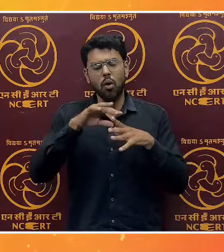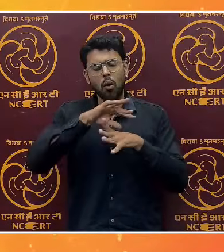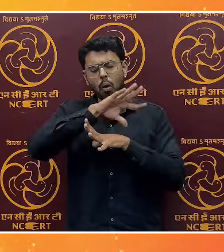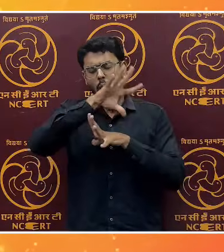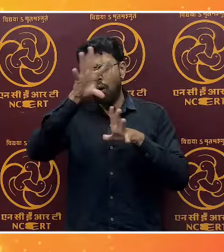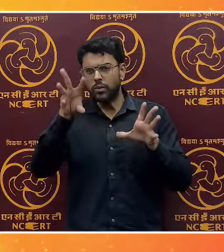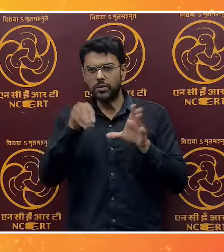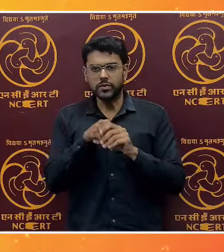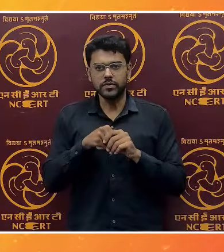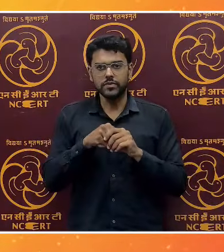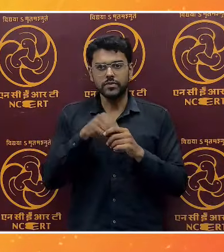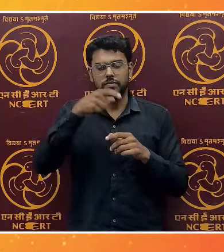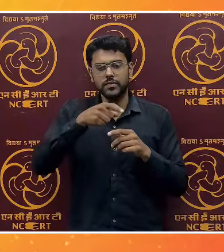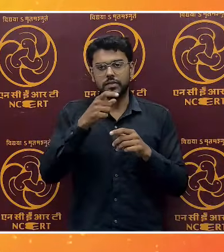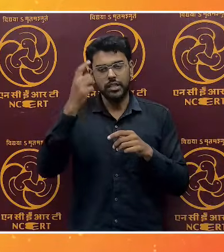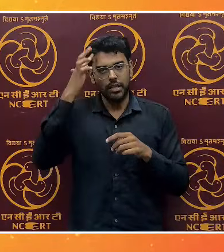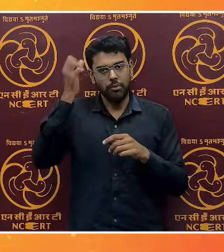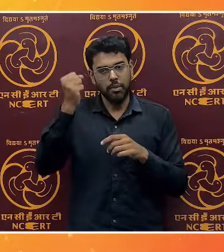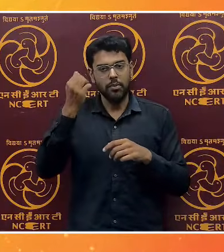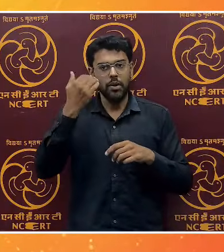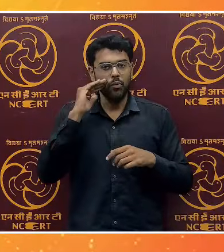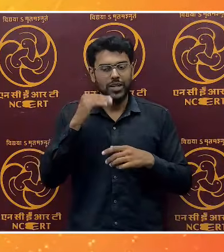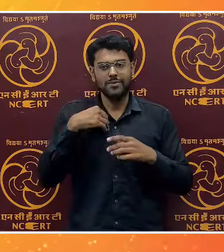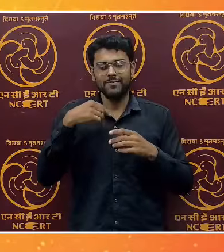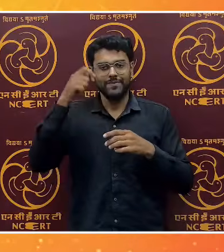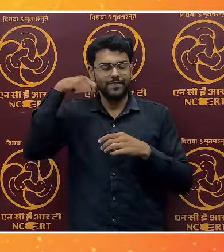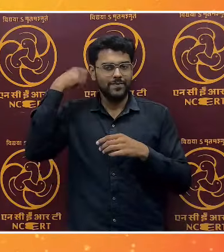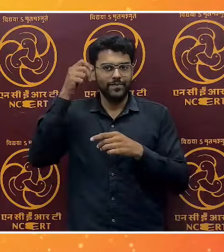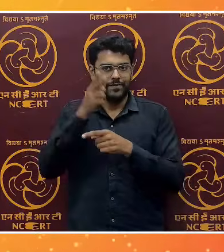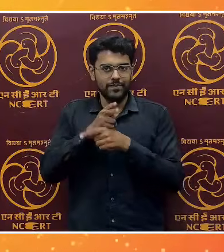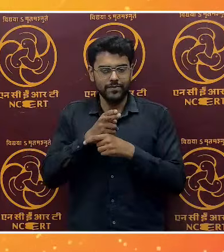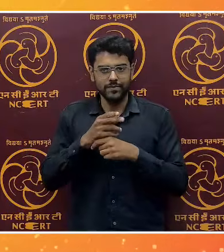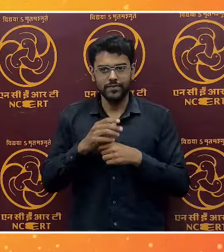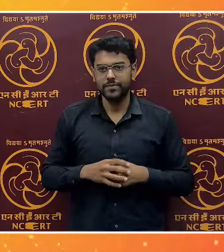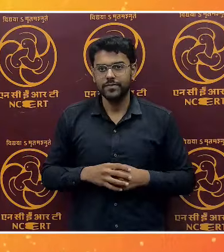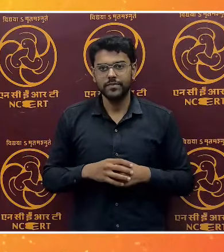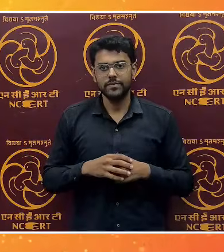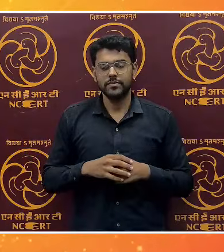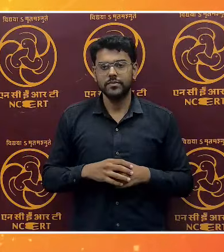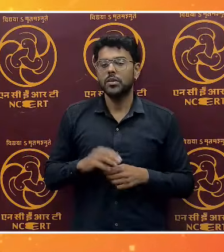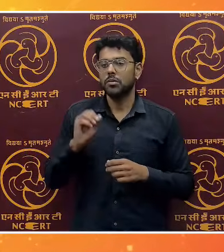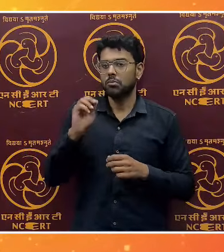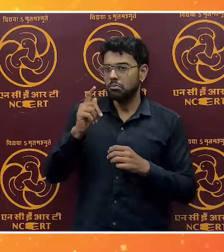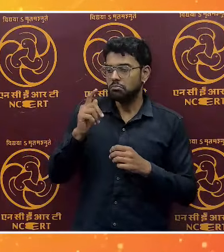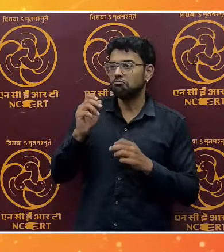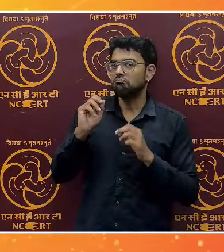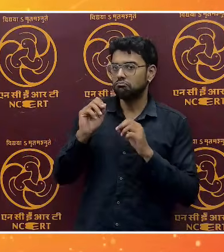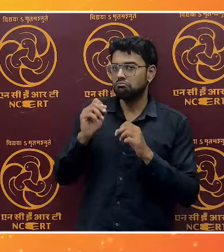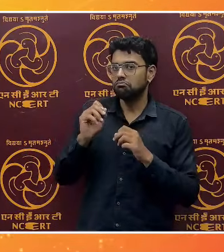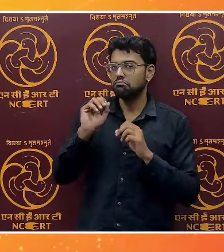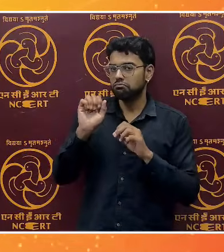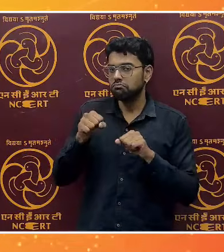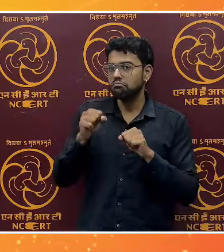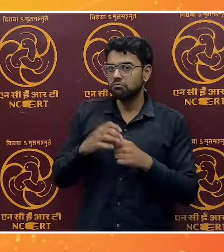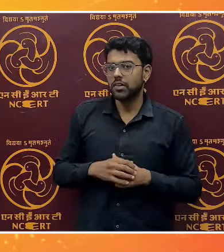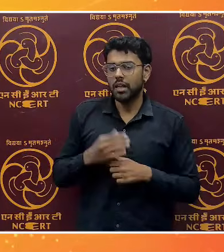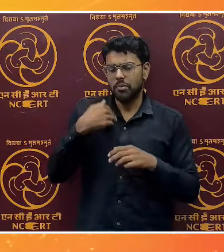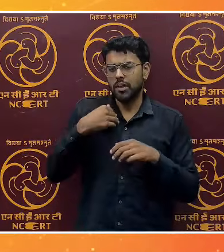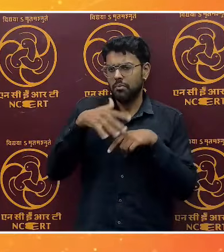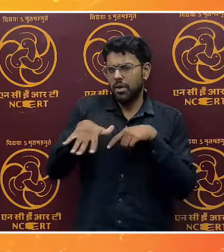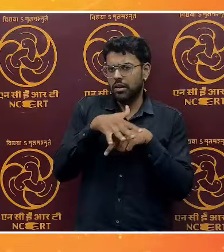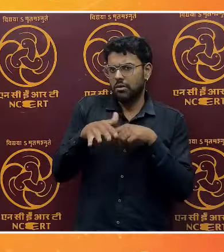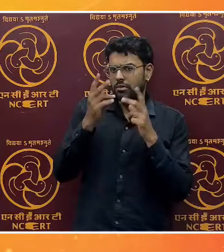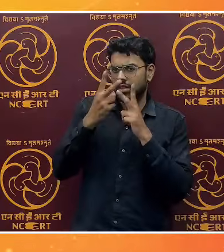these things you have to keep in your mind while you're recording. Indeed, indeed. Yeah. And of course, I noticed something else also at the background,